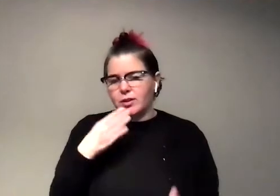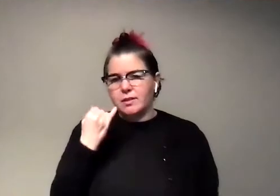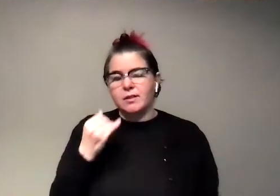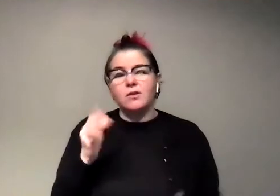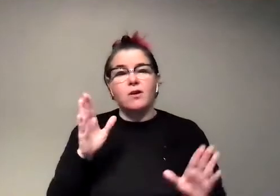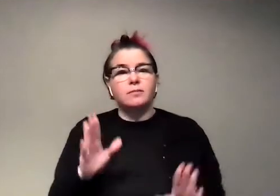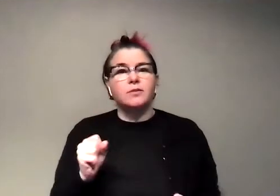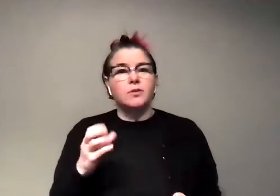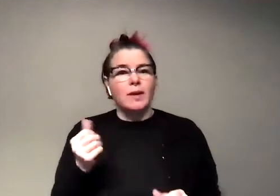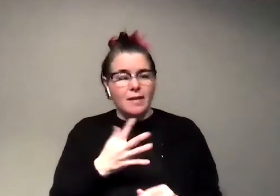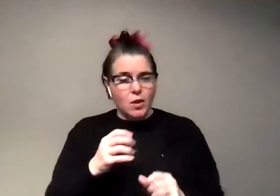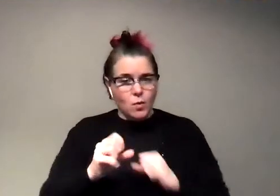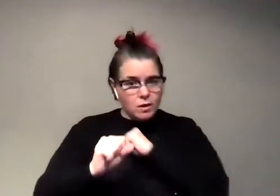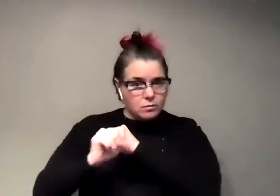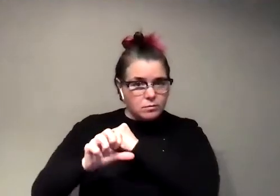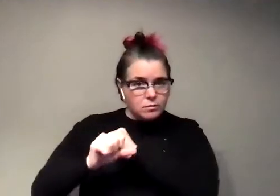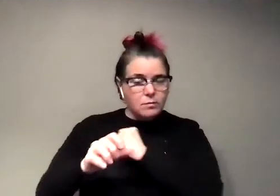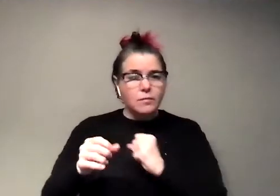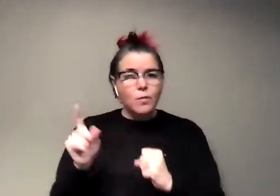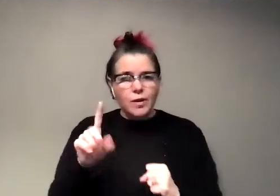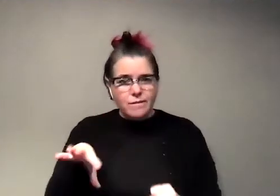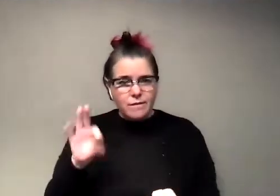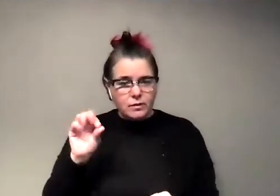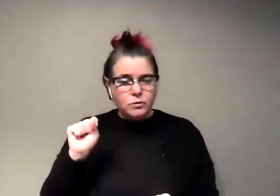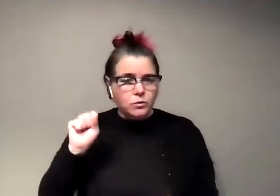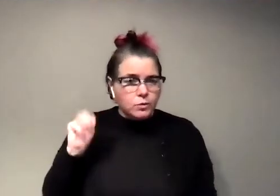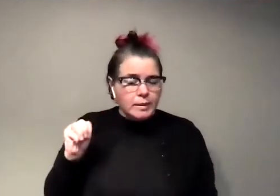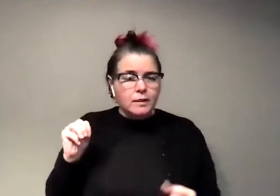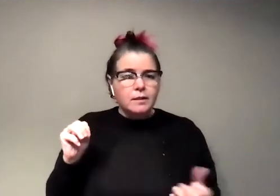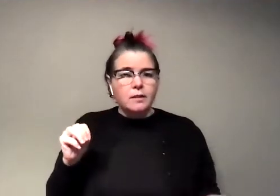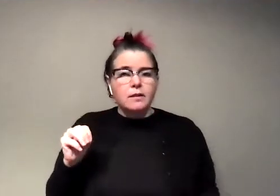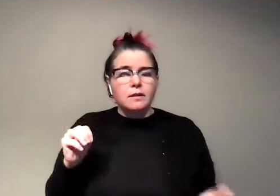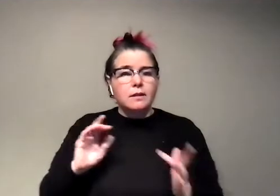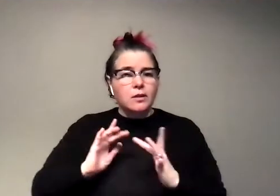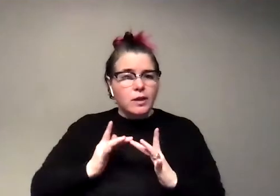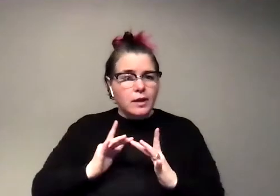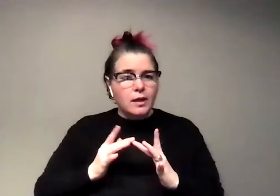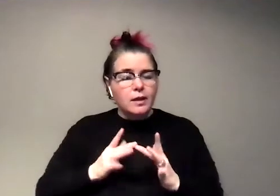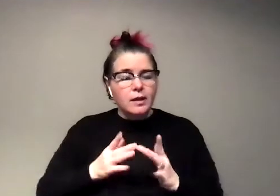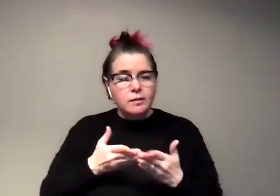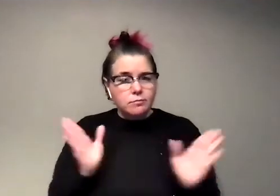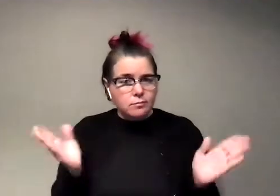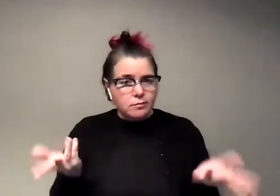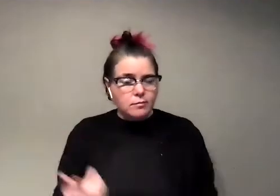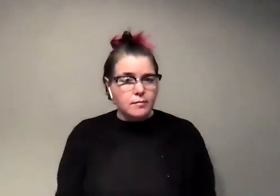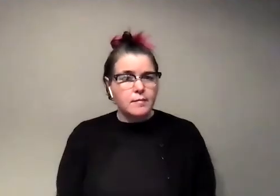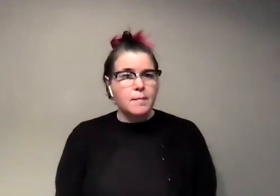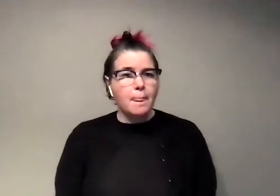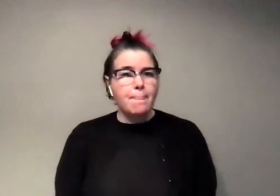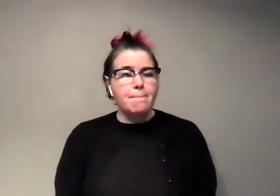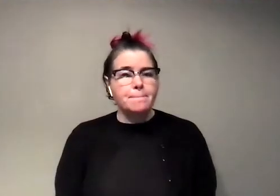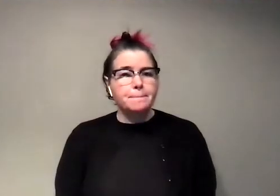is there anything you'd like to plug, anywhere that we can find you on social media and the internet broadly, before we wrap up?